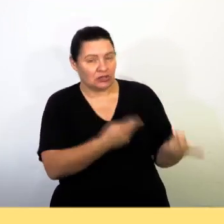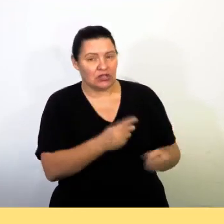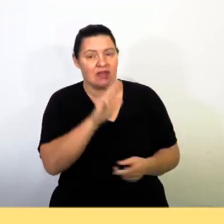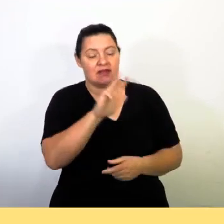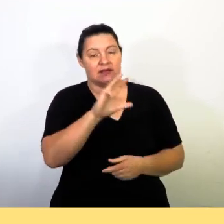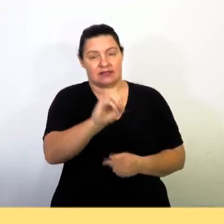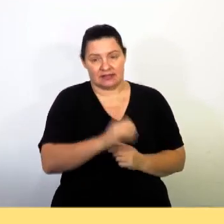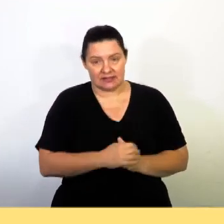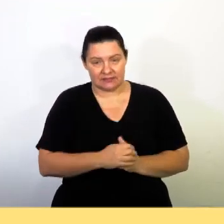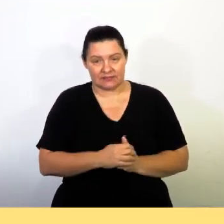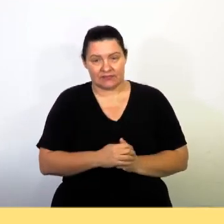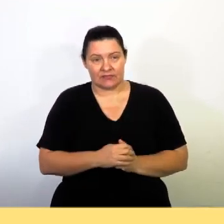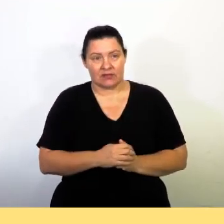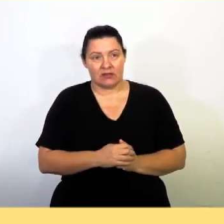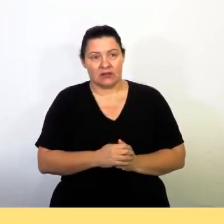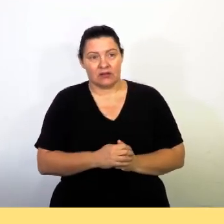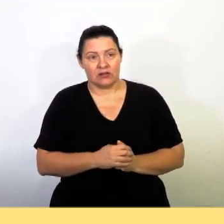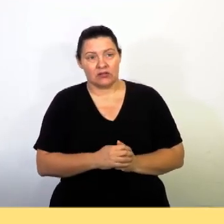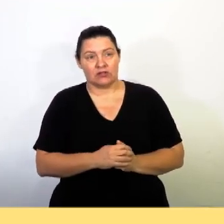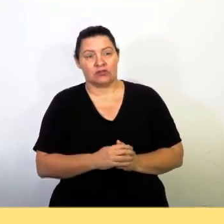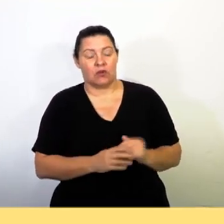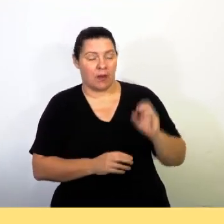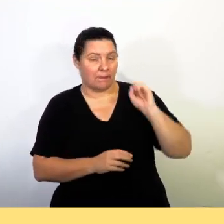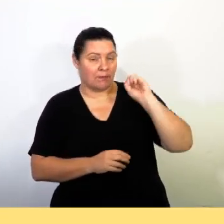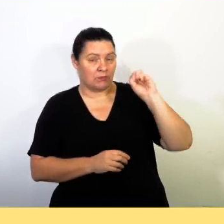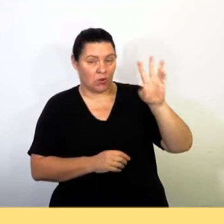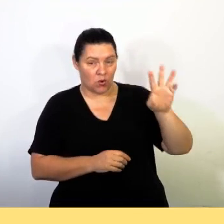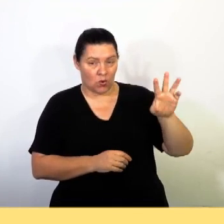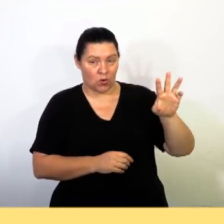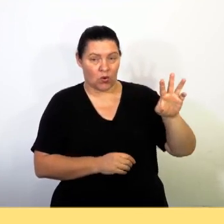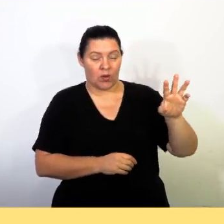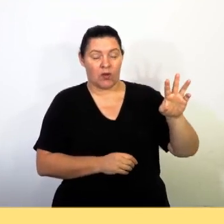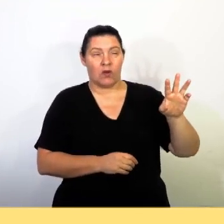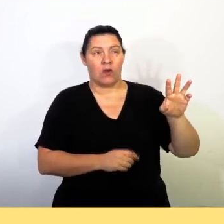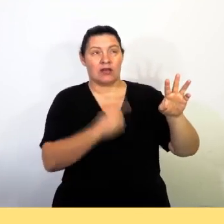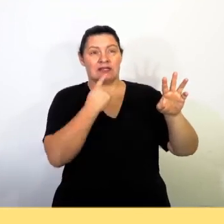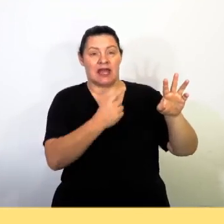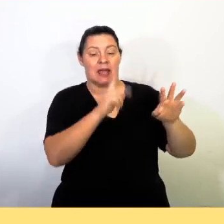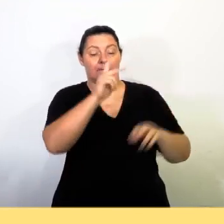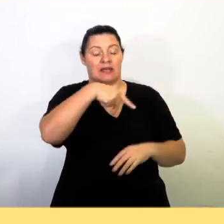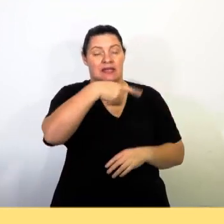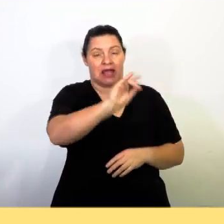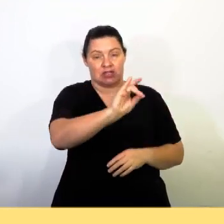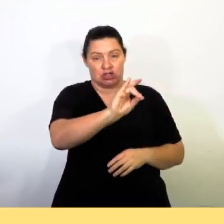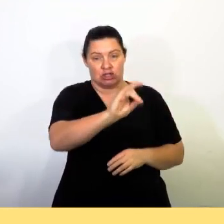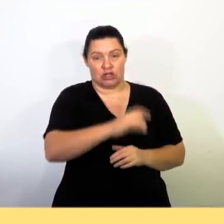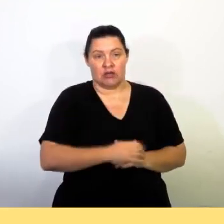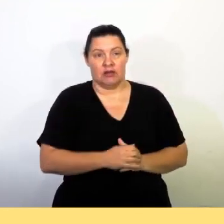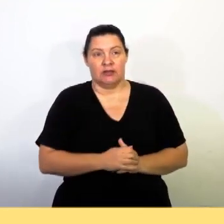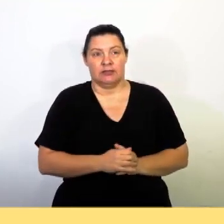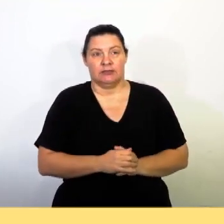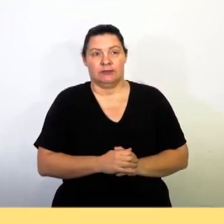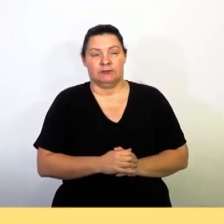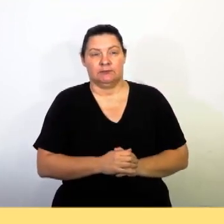Yes. How much is it? 90. All right. So, I'm coming here. As I'm posting here, I'm going to now say petty